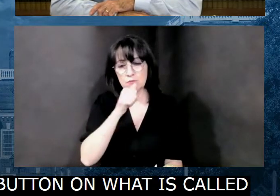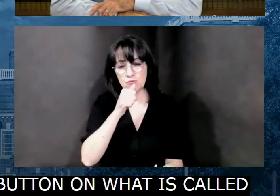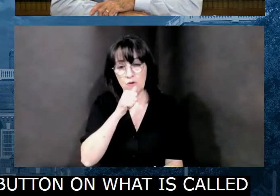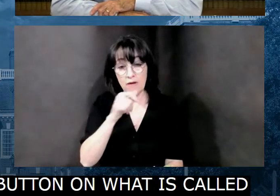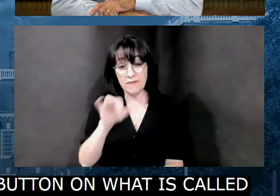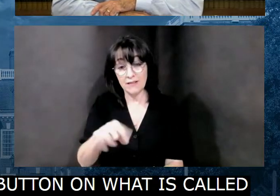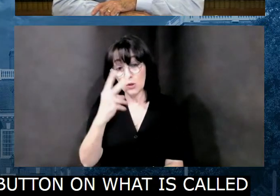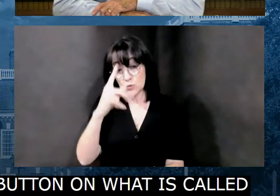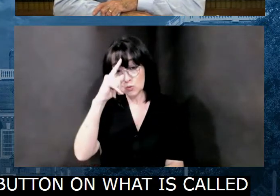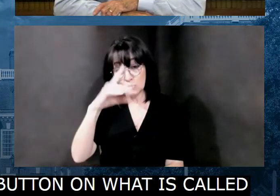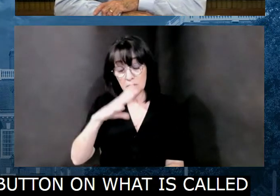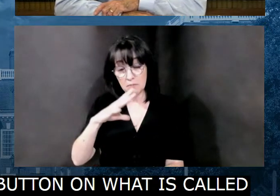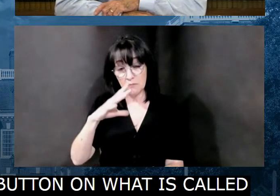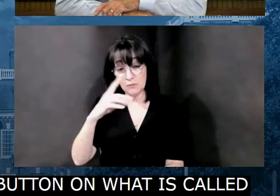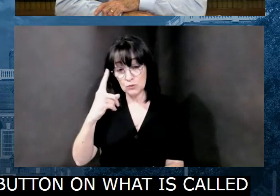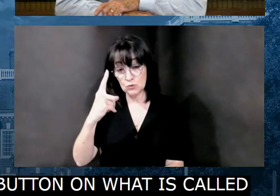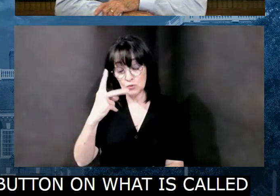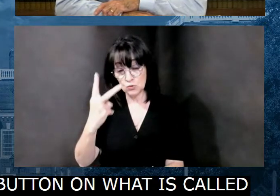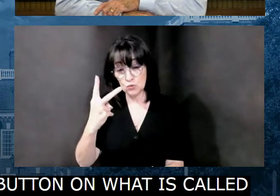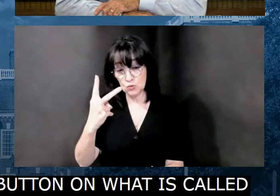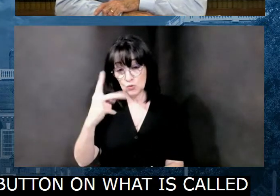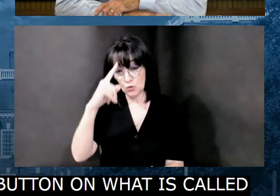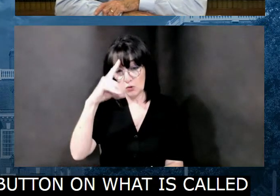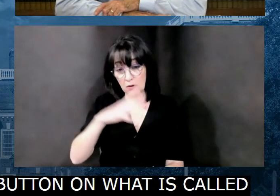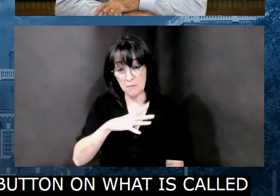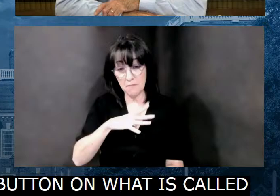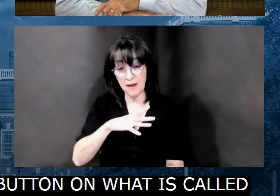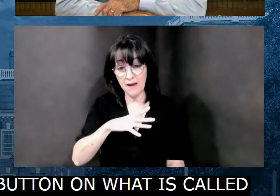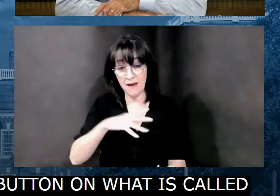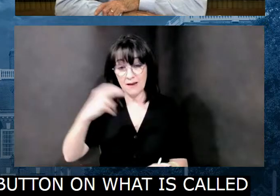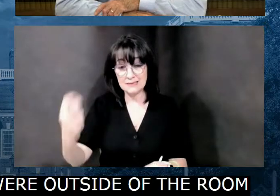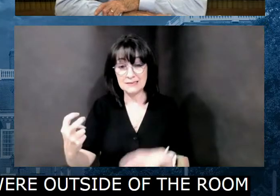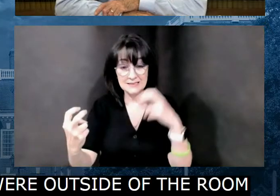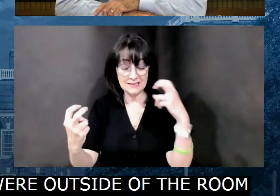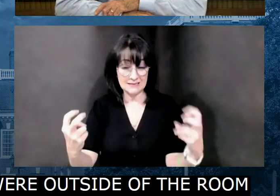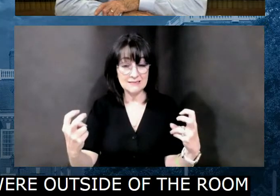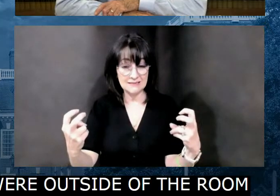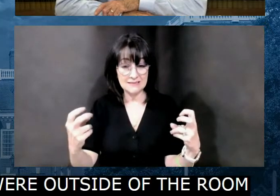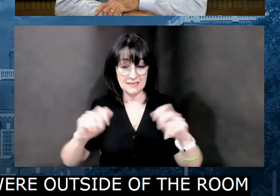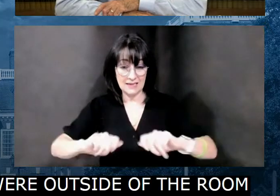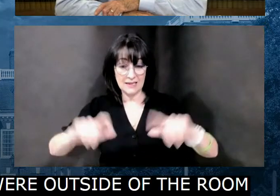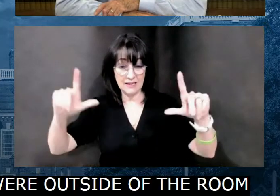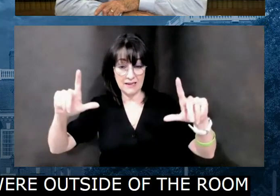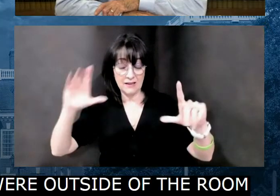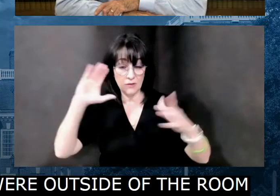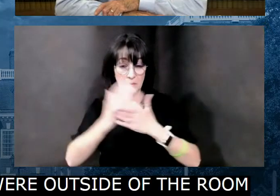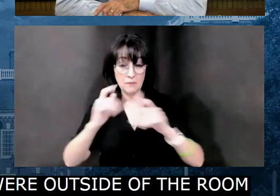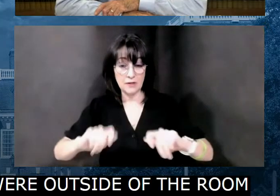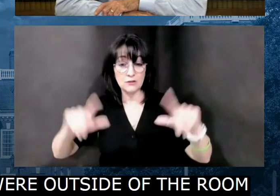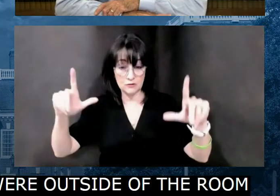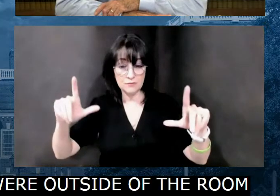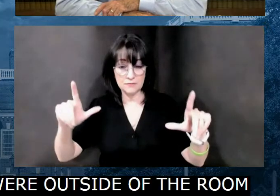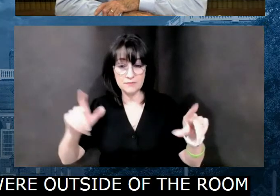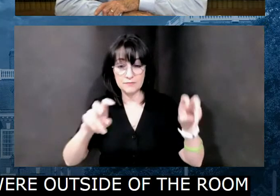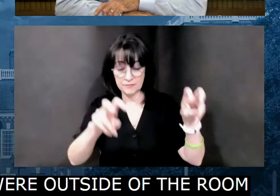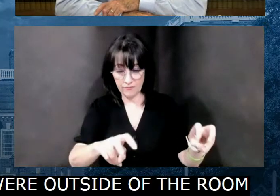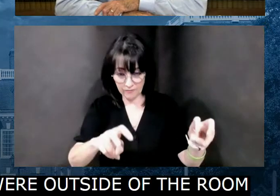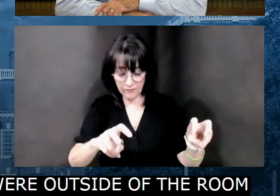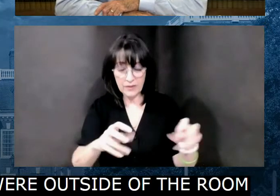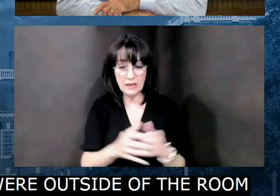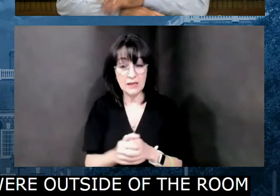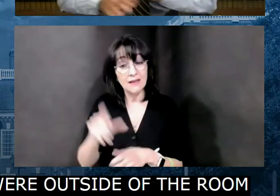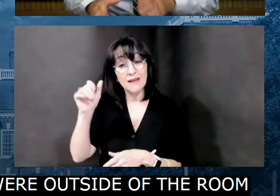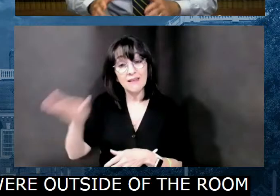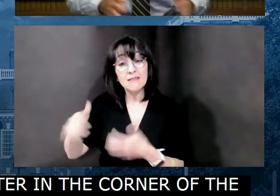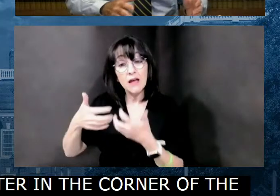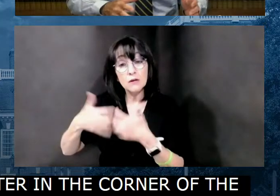the one big computer in the corner of the room is the randomizer itself. And this randomizer assures that